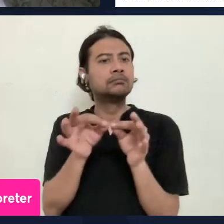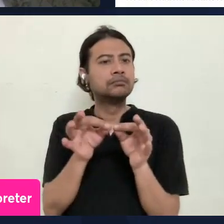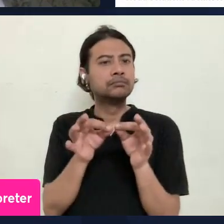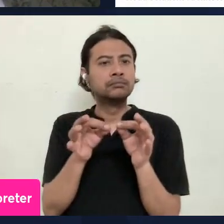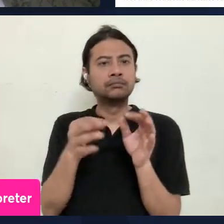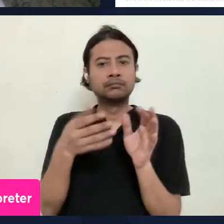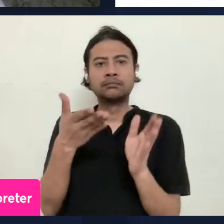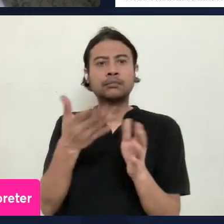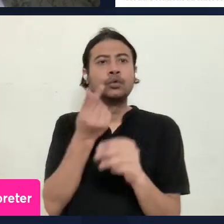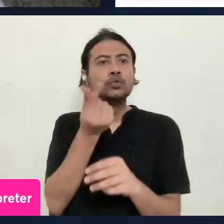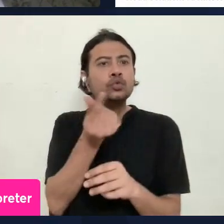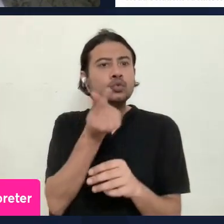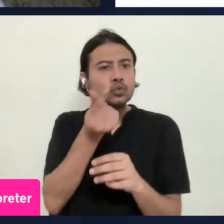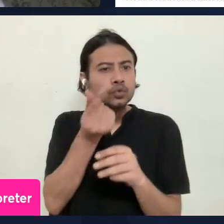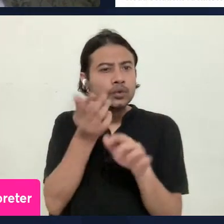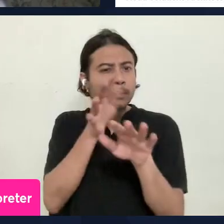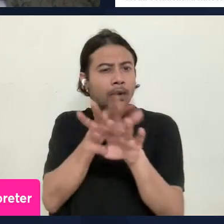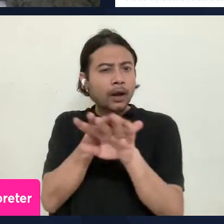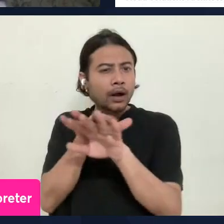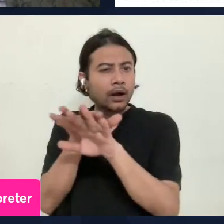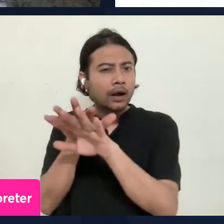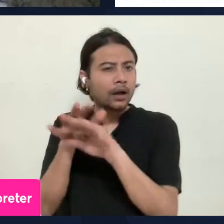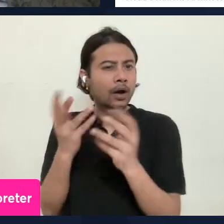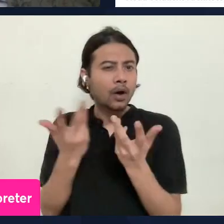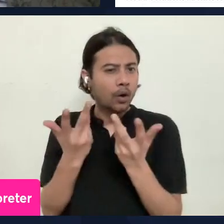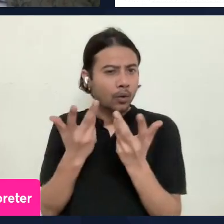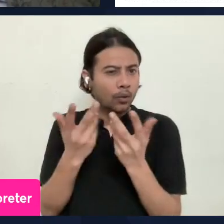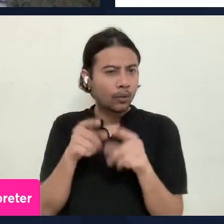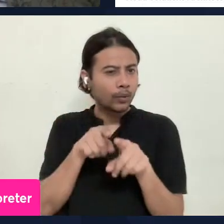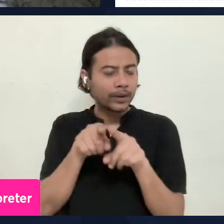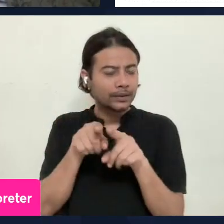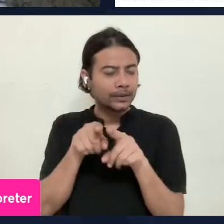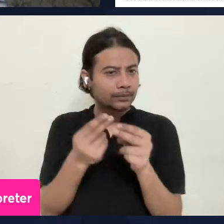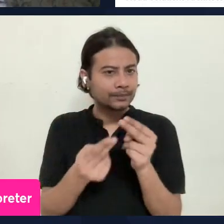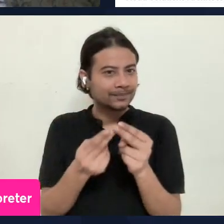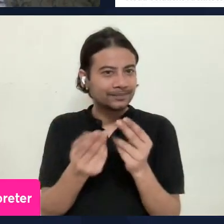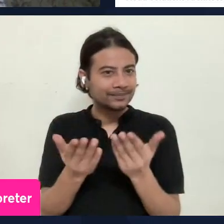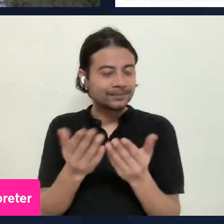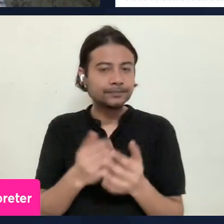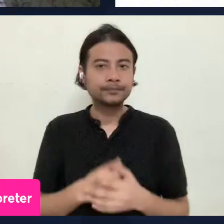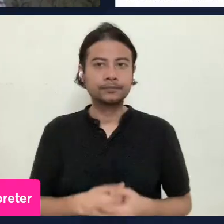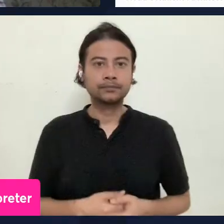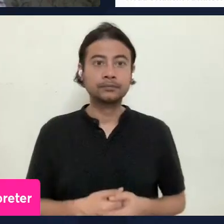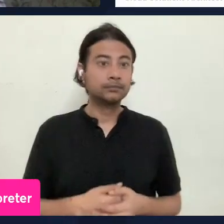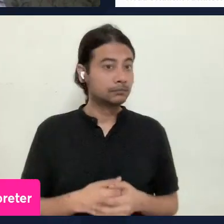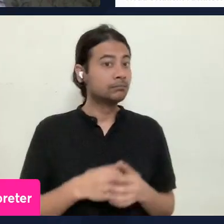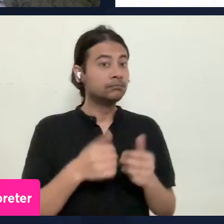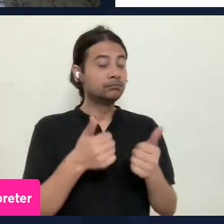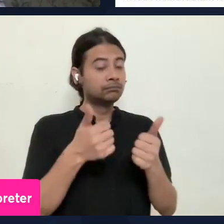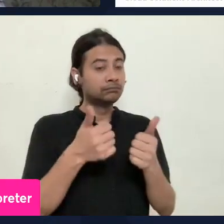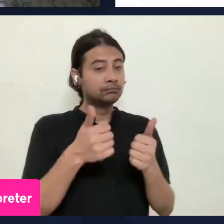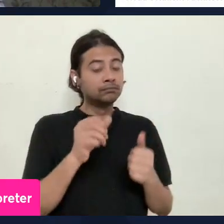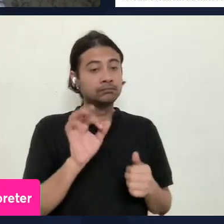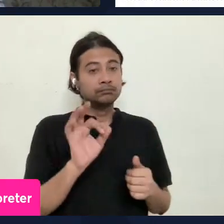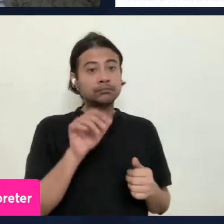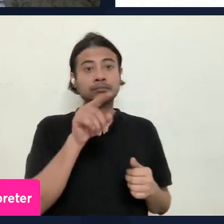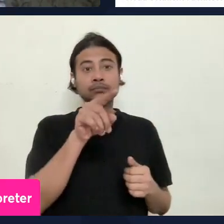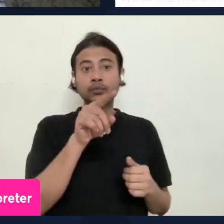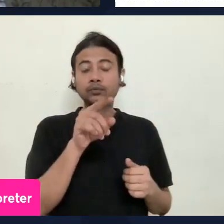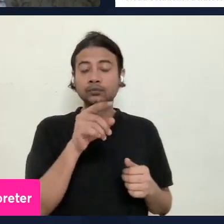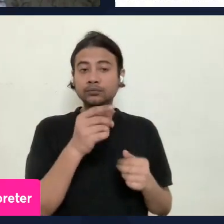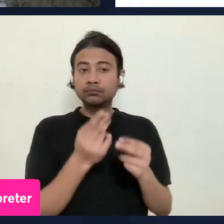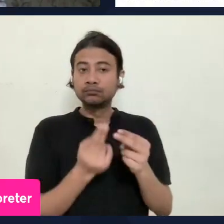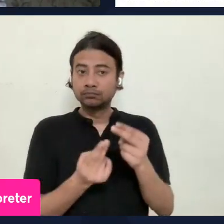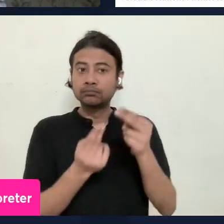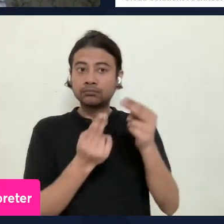used? Yeah, sure. I mean, I'll reference a customer scenario which